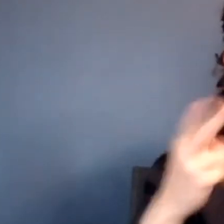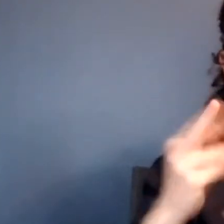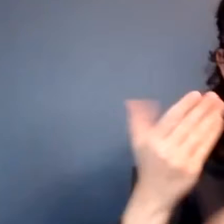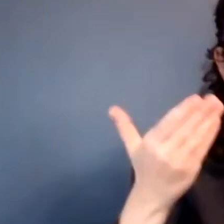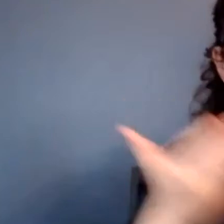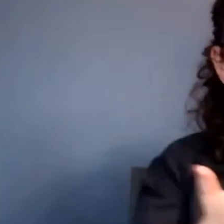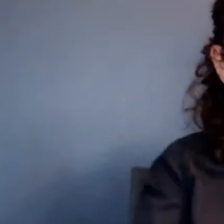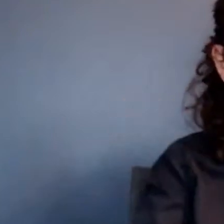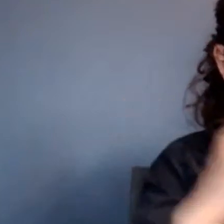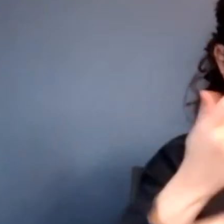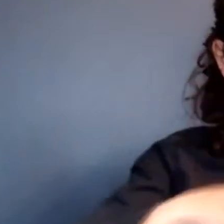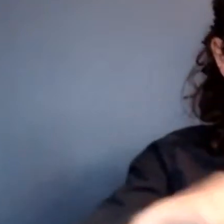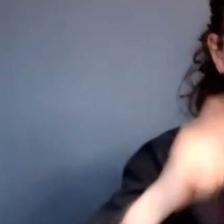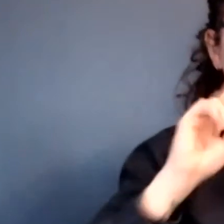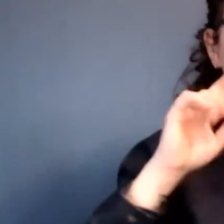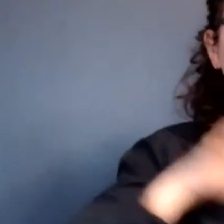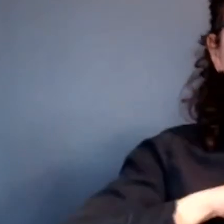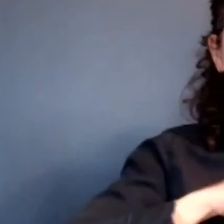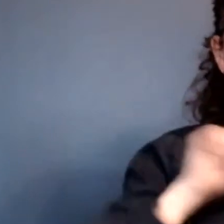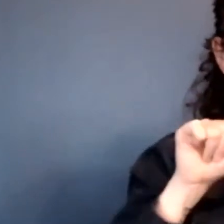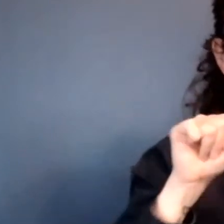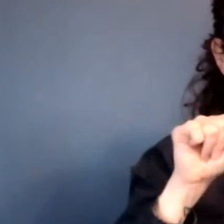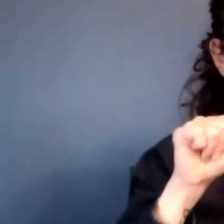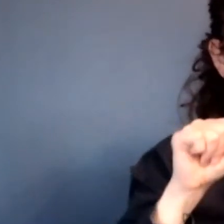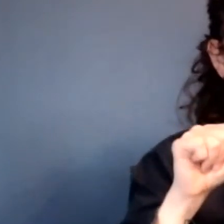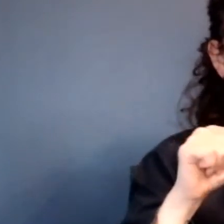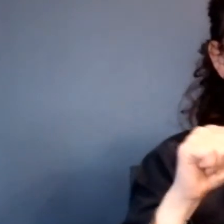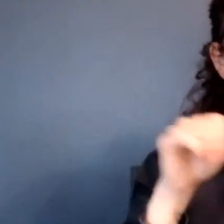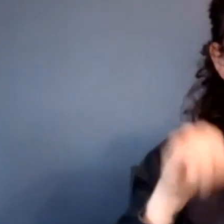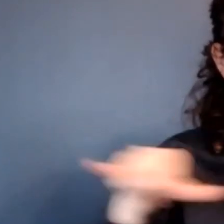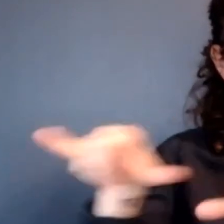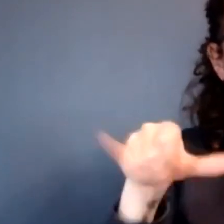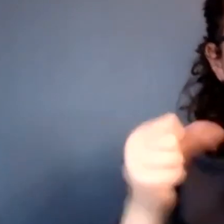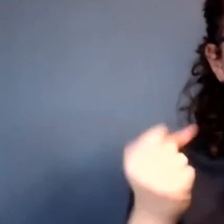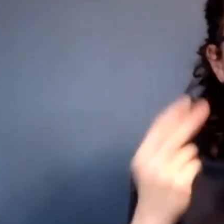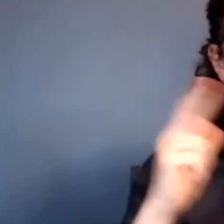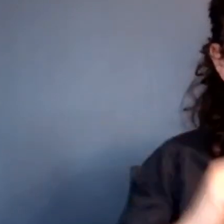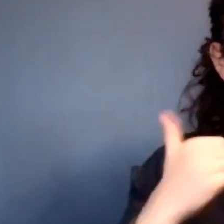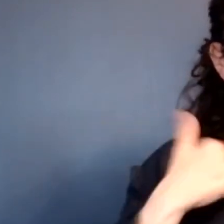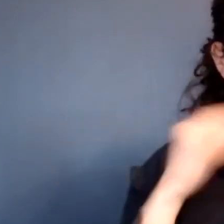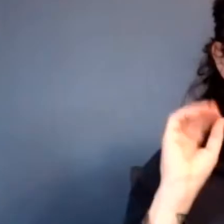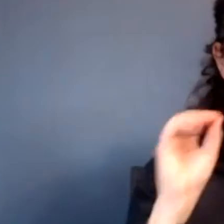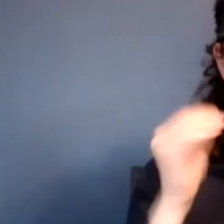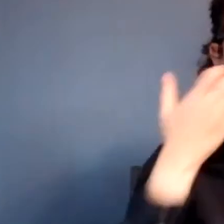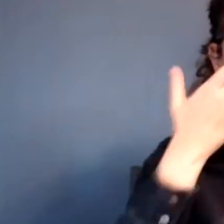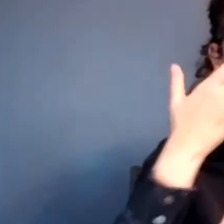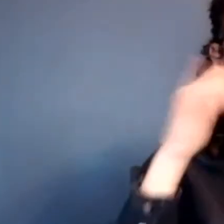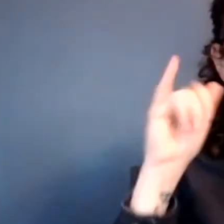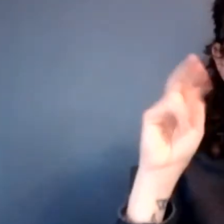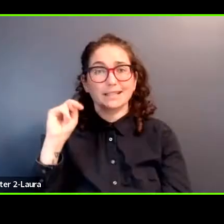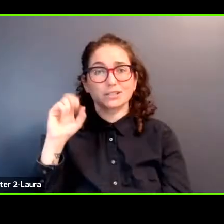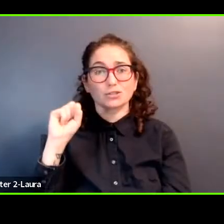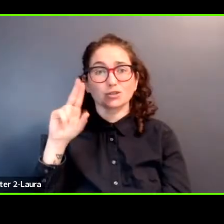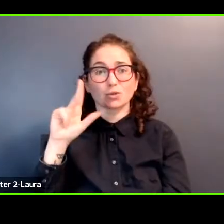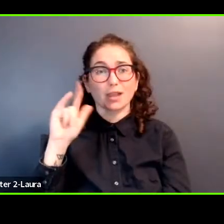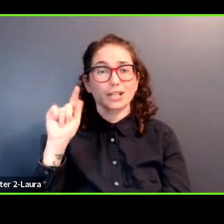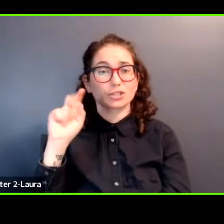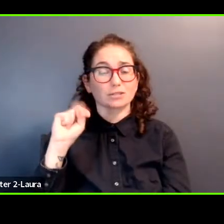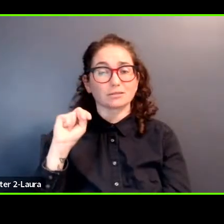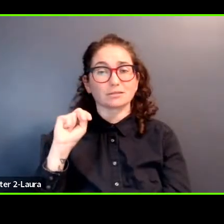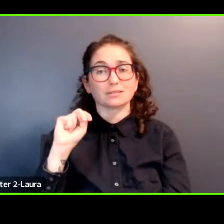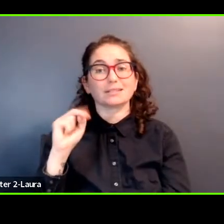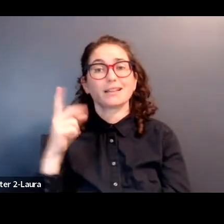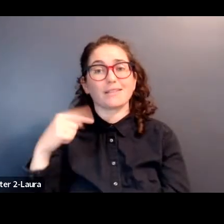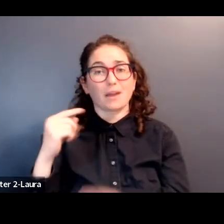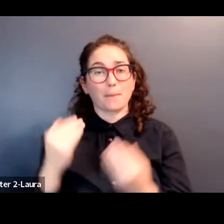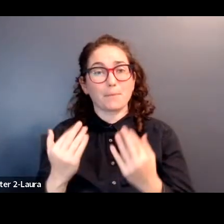or replaced to meet sustainability standards. Many of these buildings have no insulation at all and are burning fossil fuels.